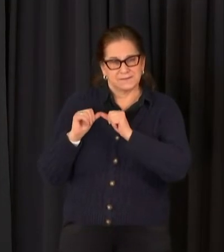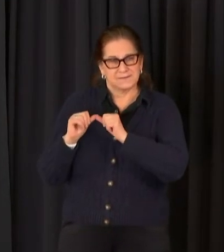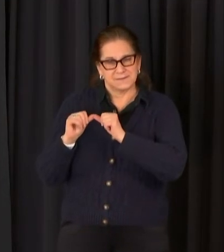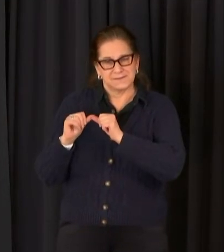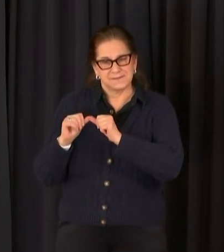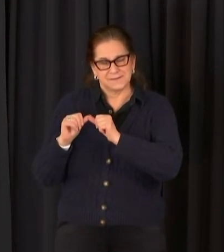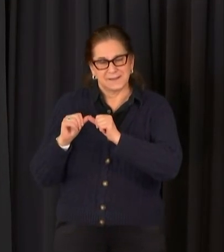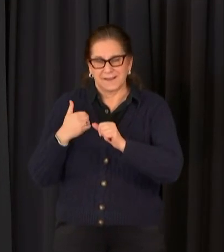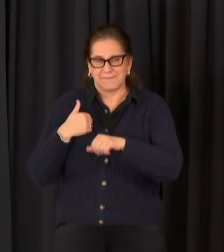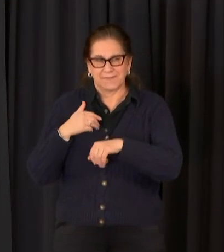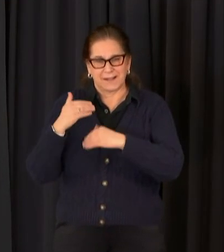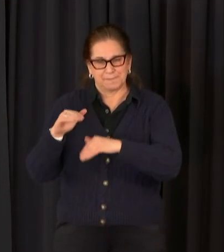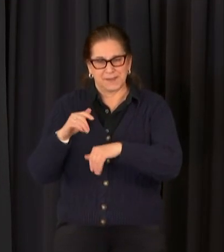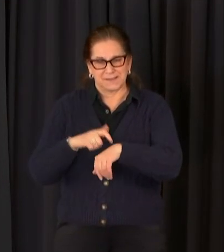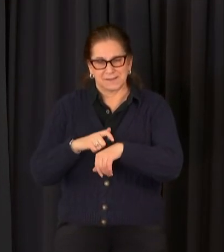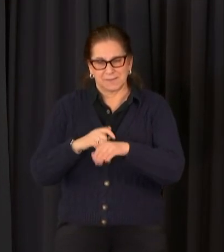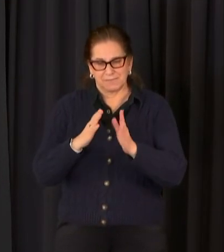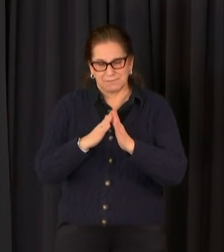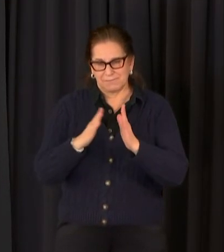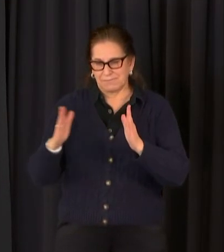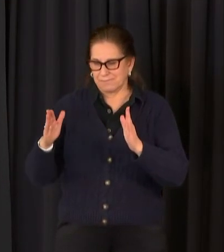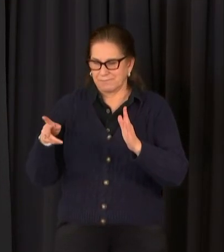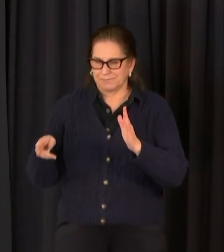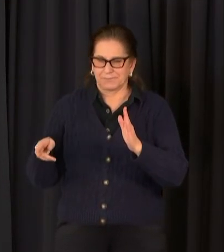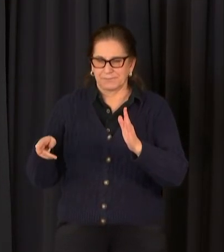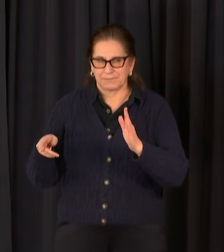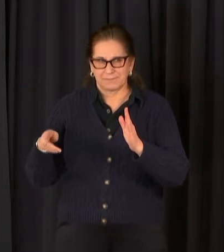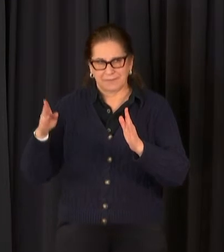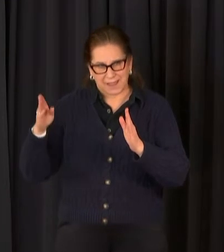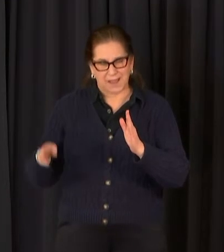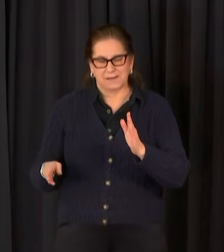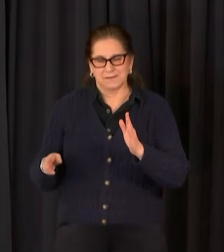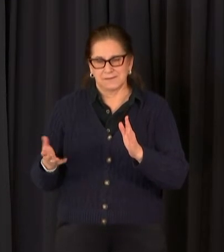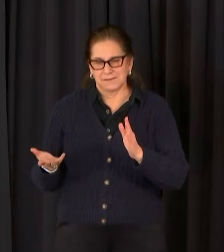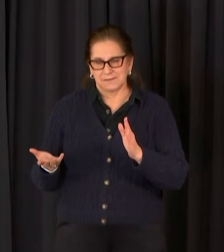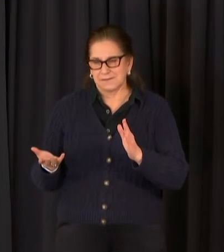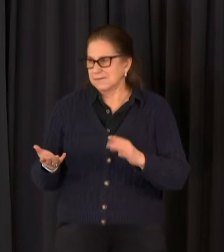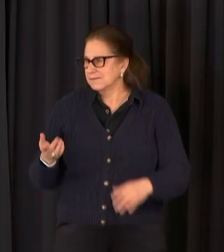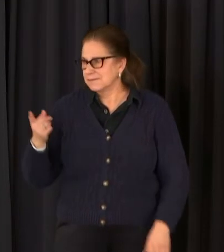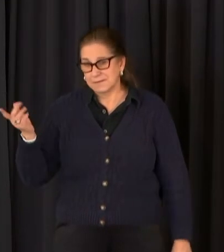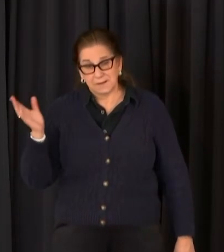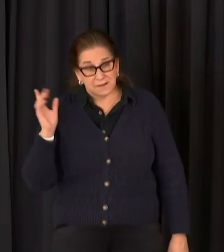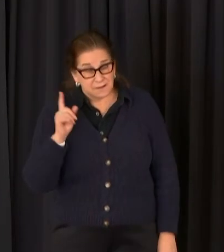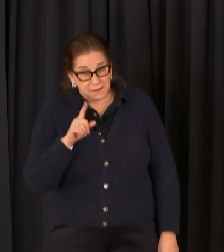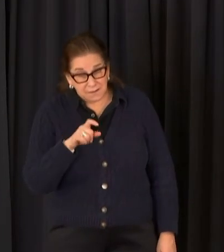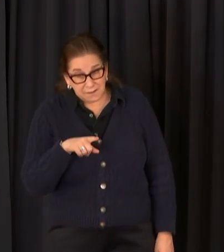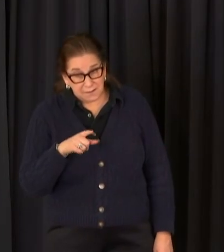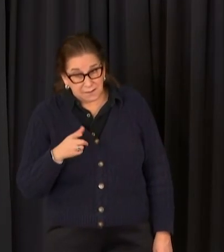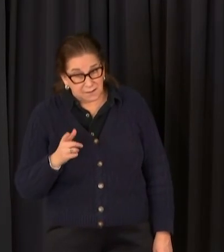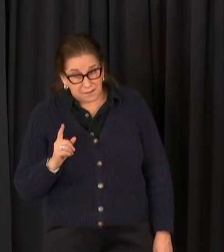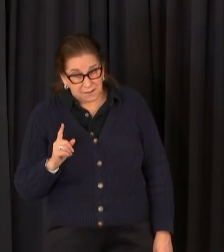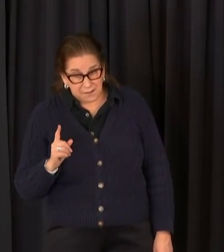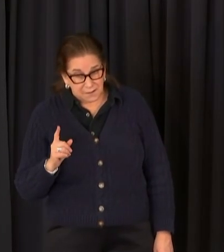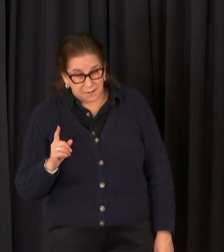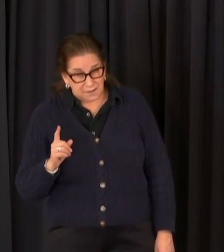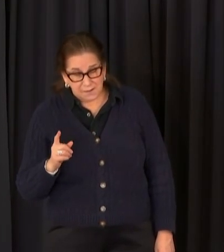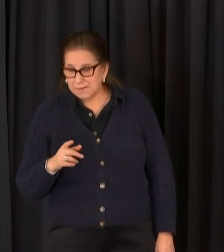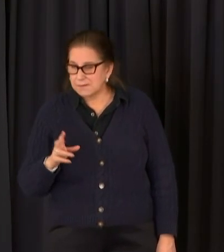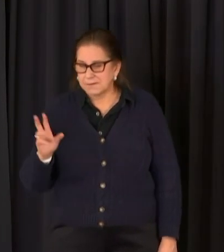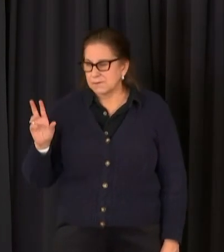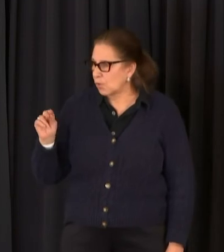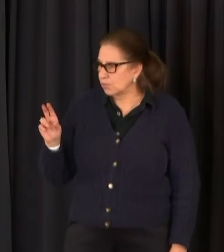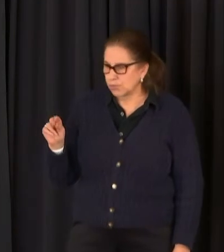time, and now the program has concluded. So it's coming back up now, then, in fact, this month, or?